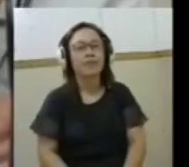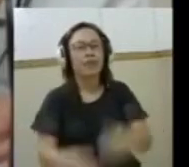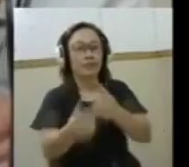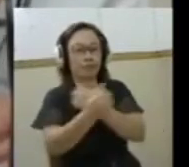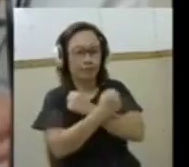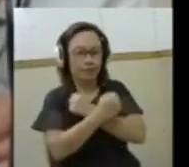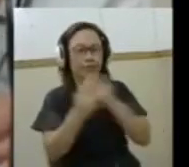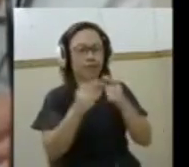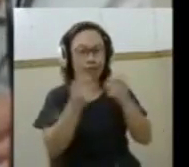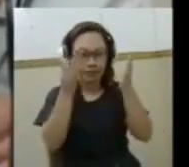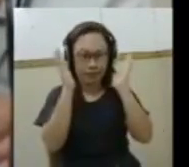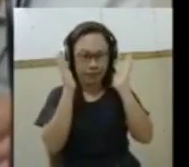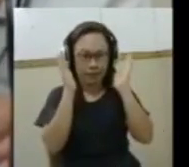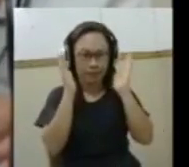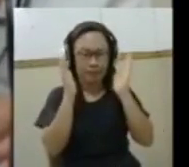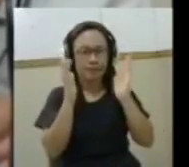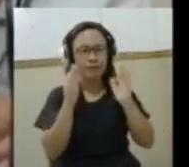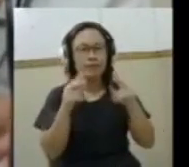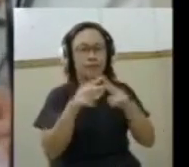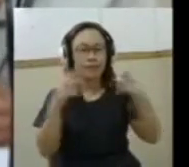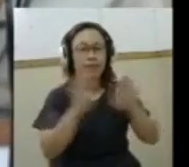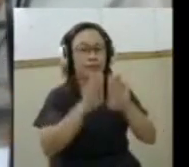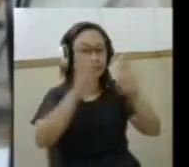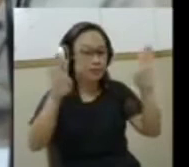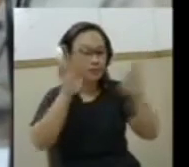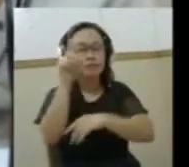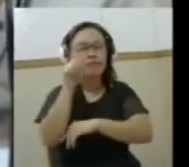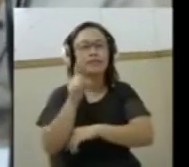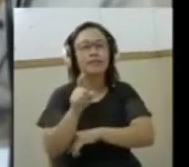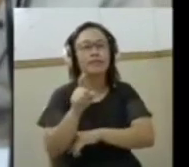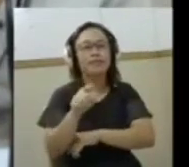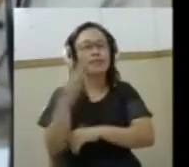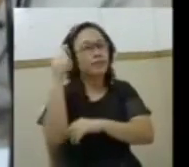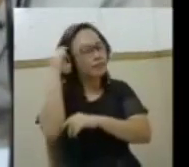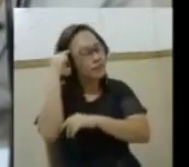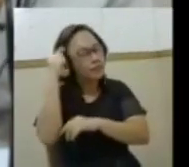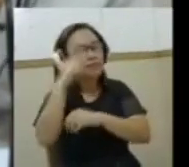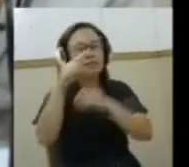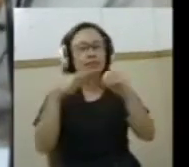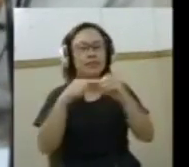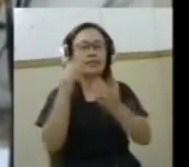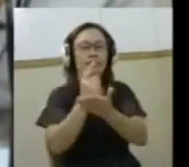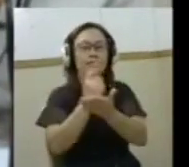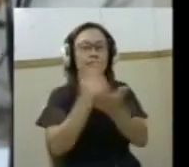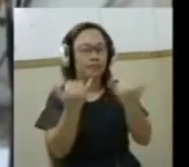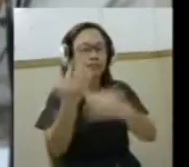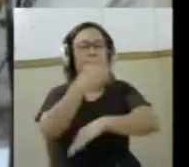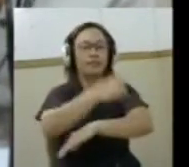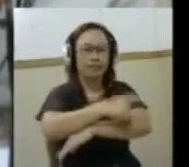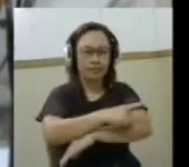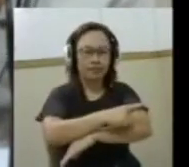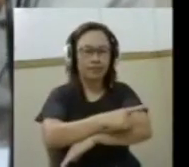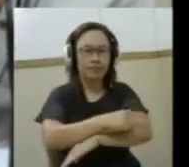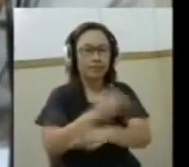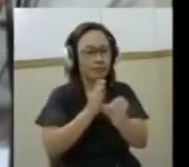you too. We are very open for your questions and our thoughts about our lesson for today. You can